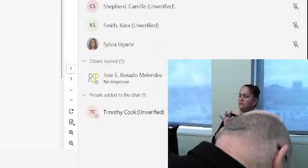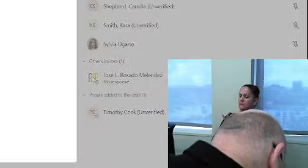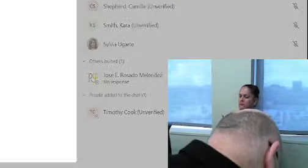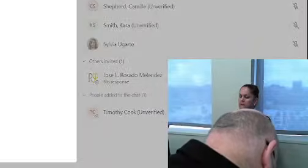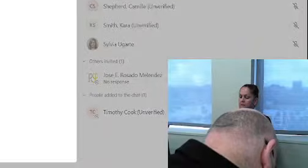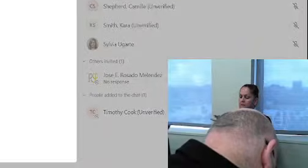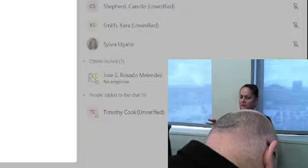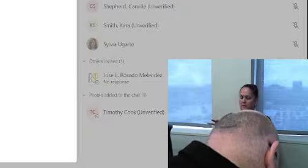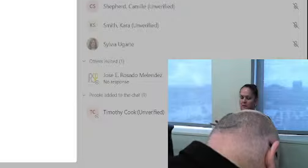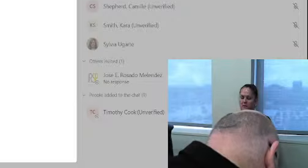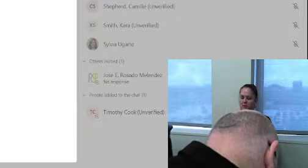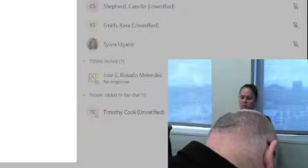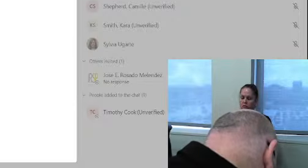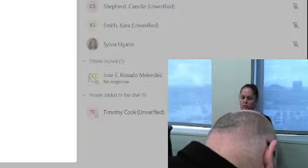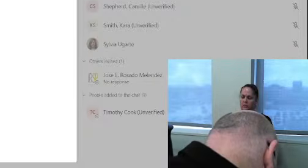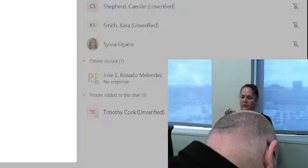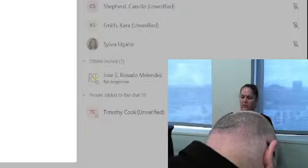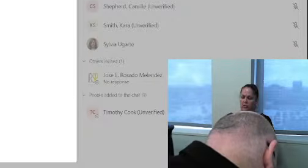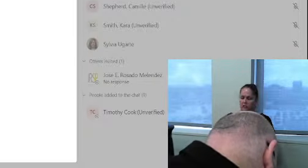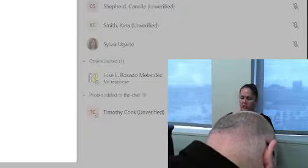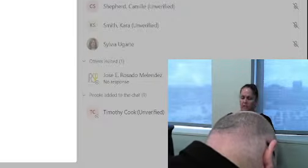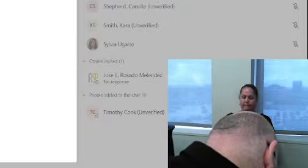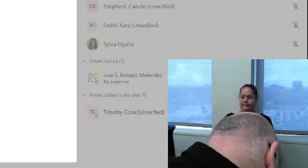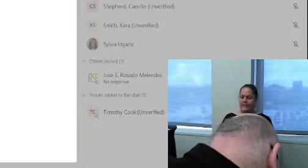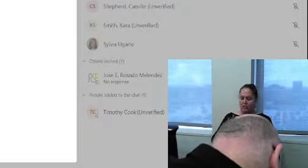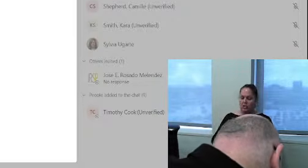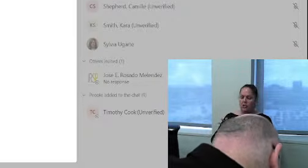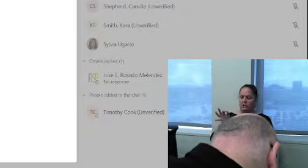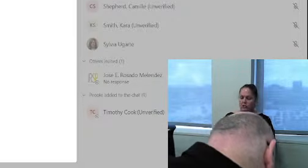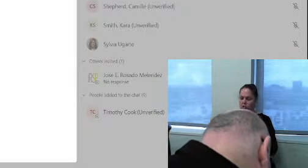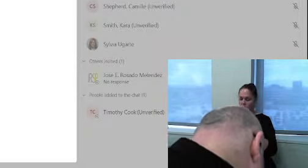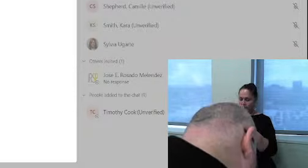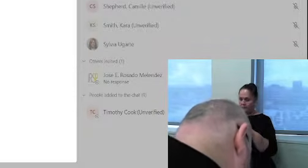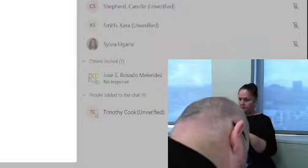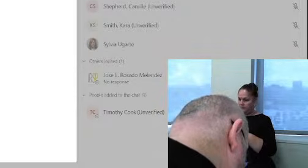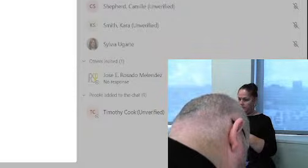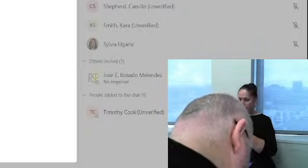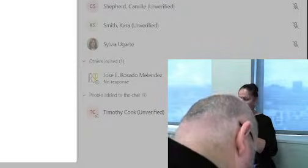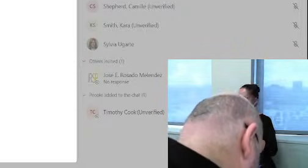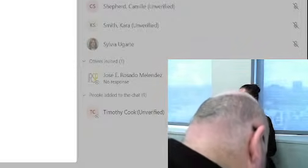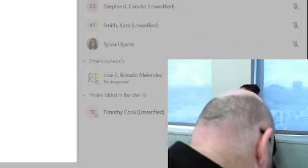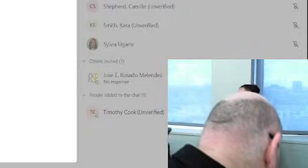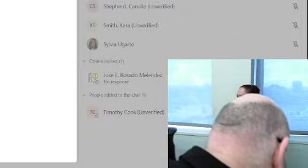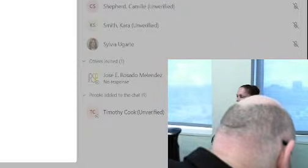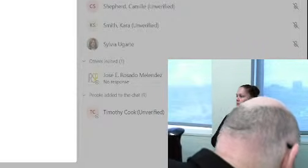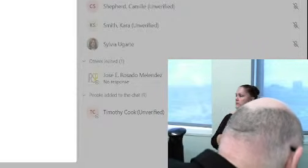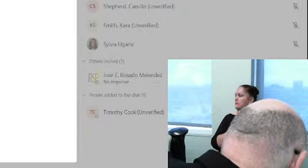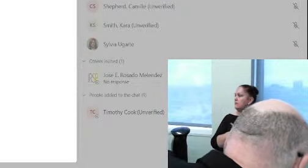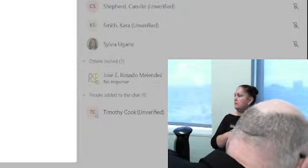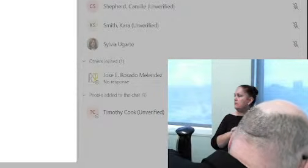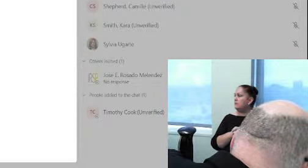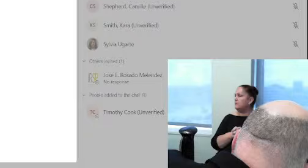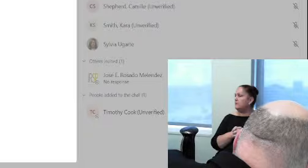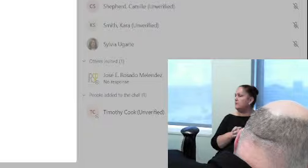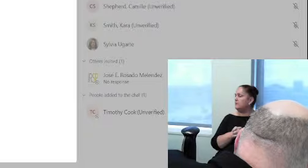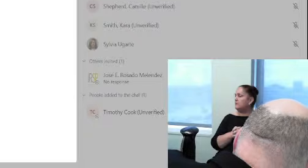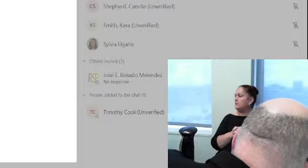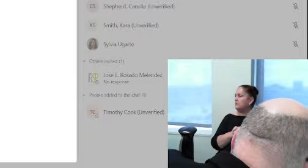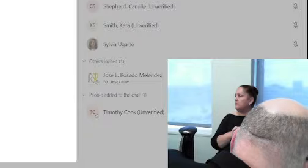You also use that phrase, structured engineering judgment, throughout your SIR rebuttal testimony, right? Yeah, that's correct.